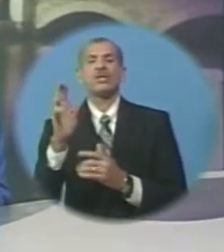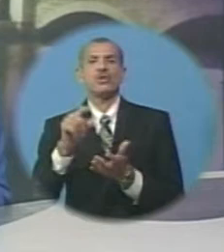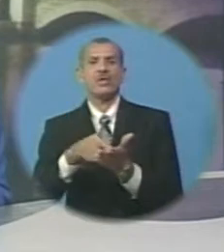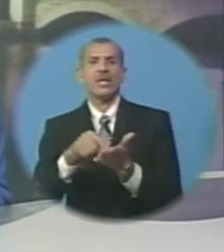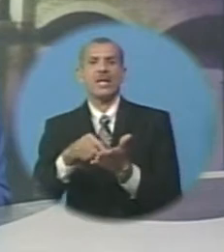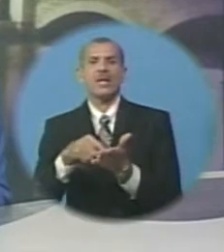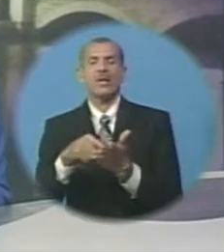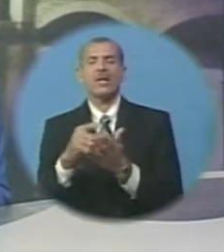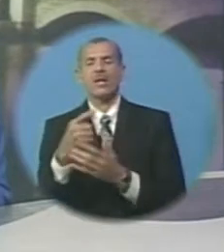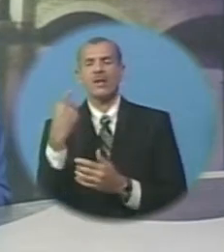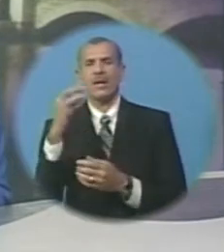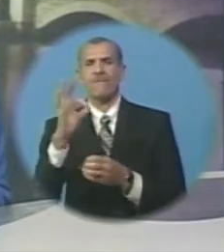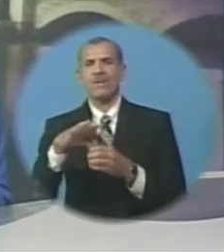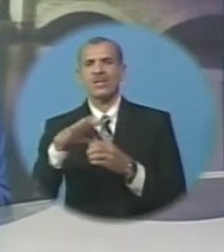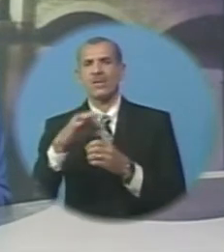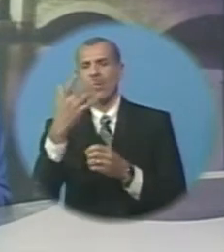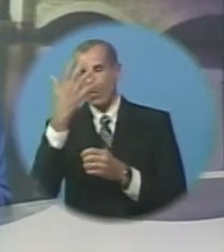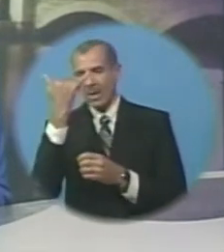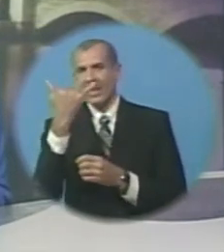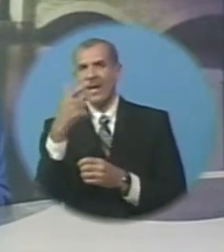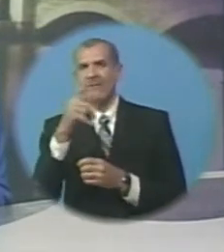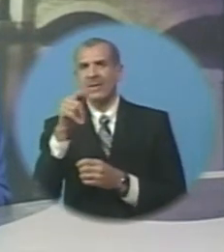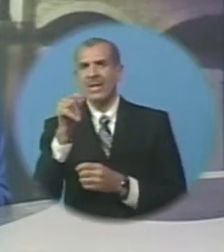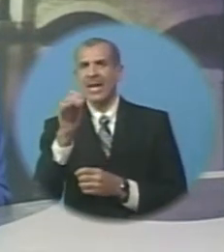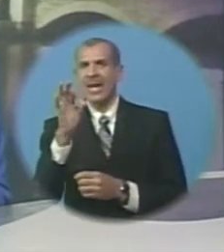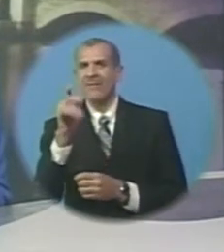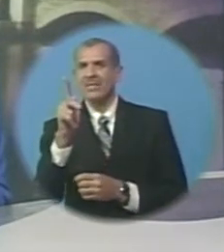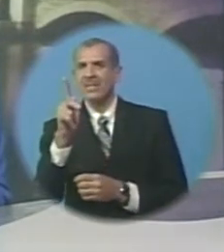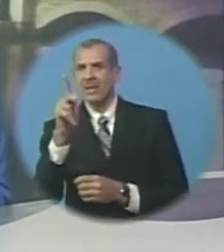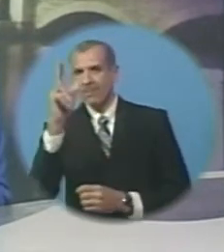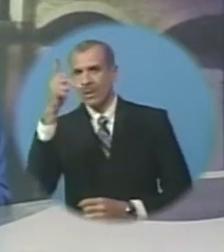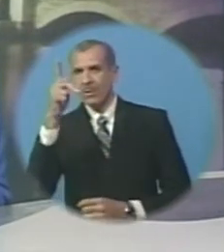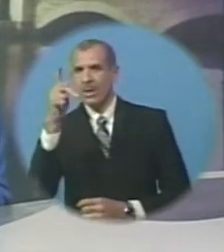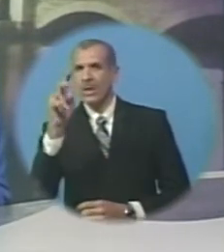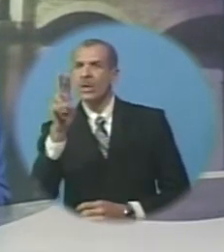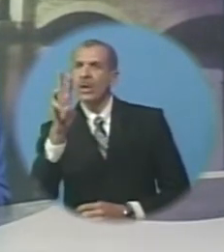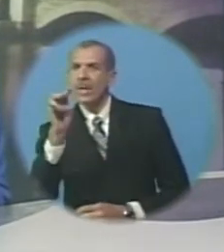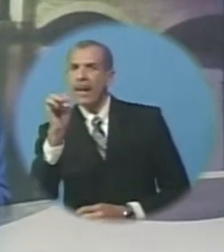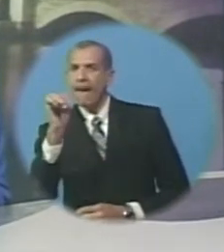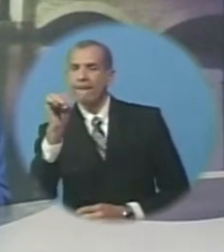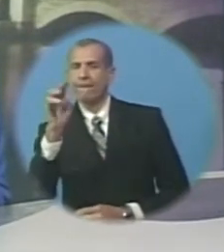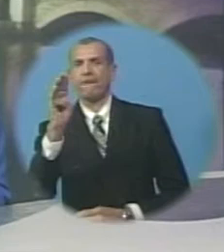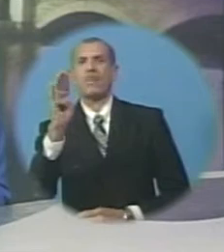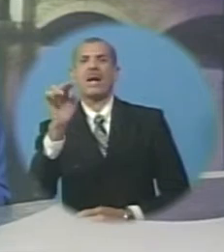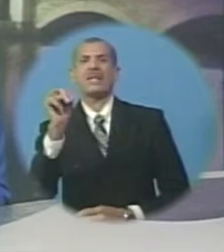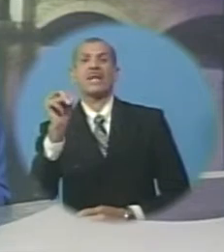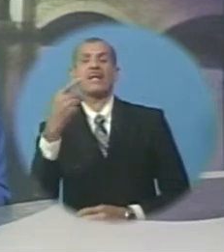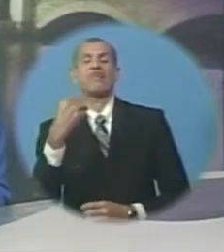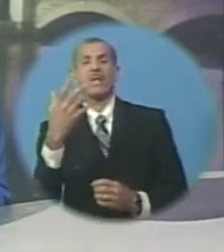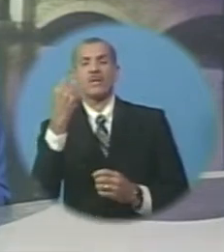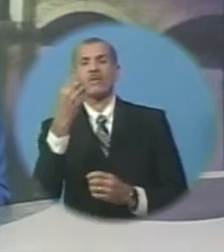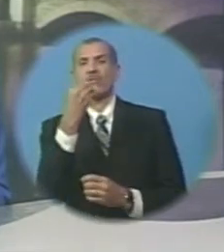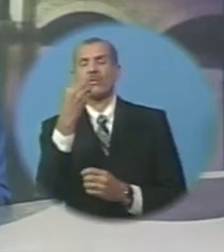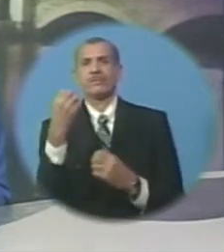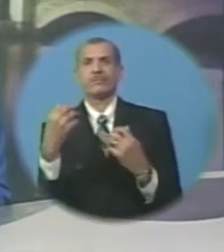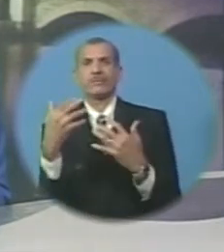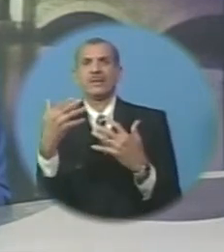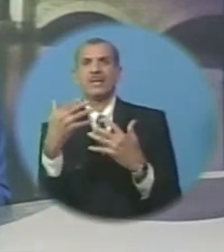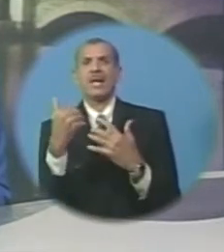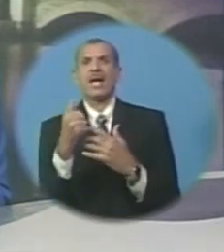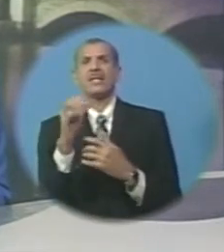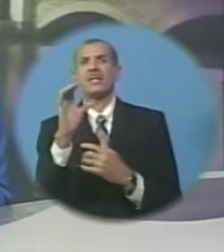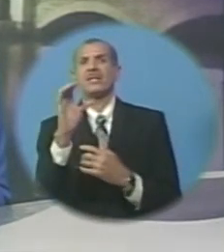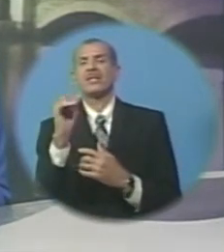why investors loved KFC parent Yum Brands. But after a couple of food safety scares and concerns about China's